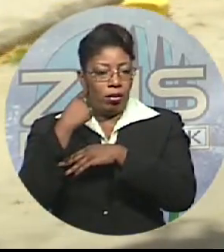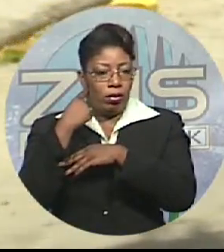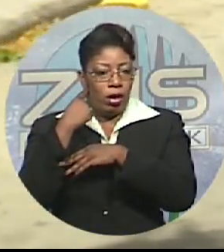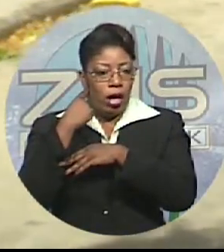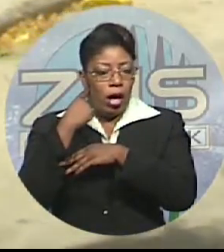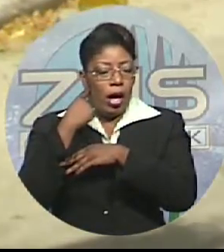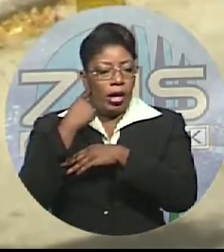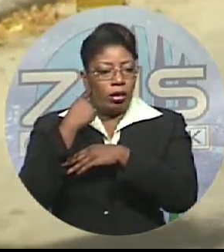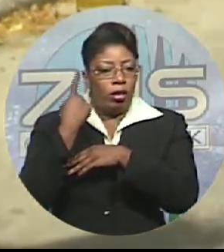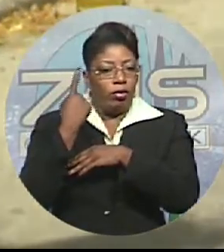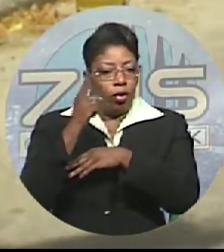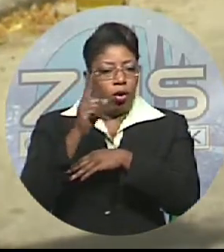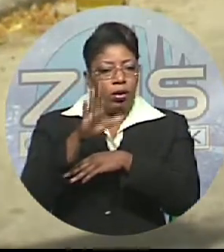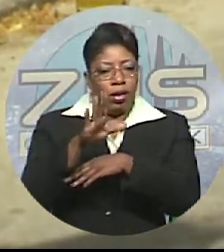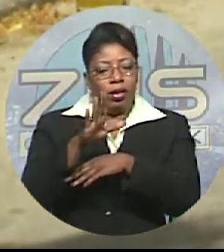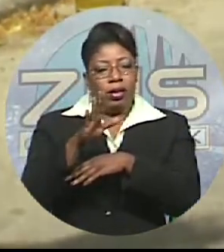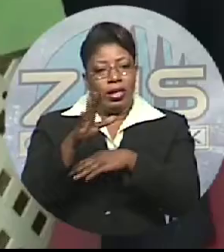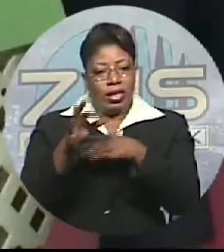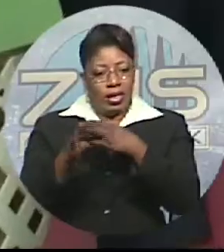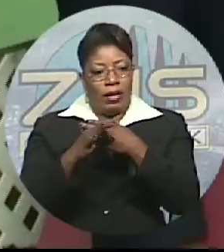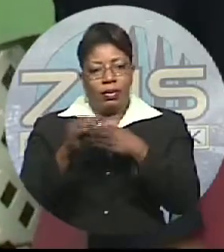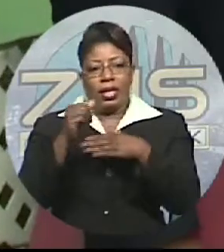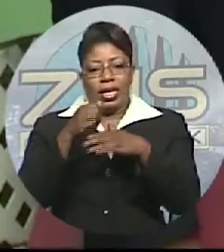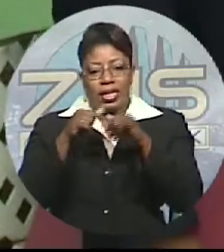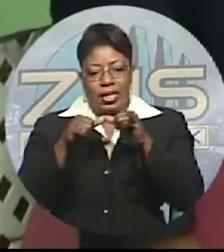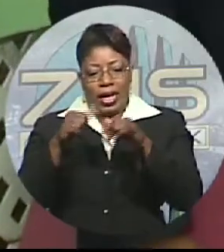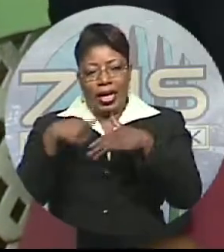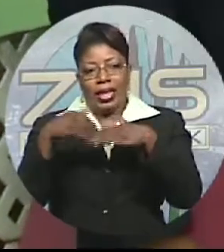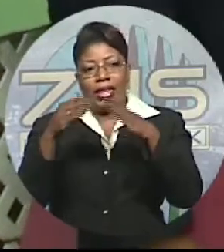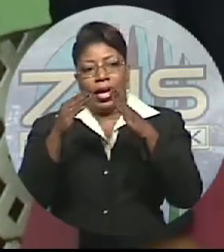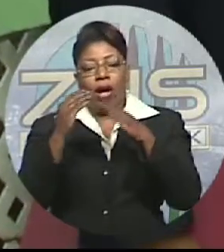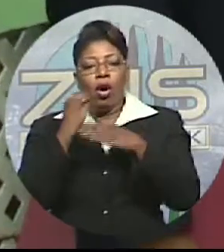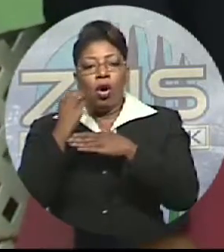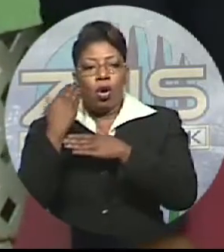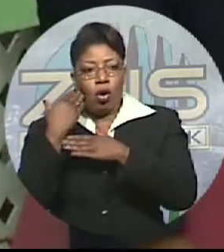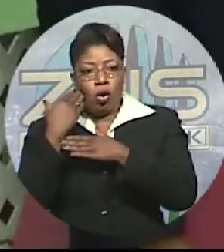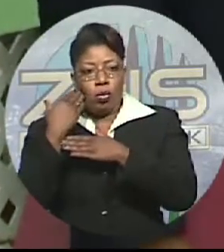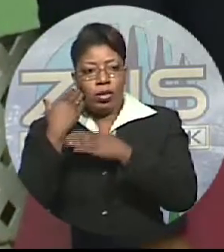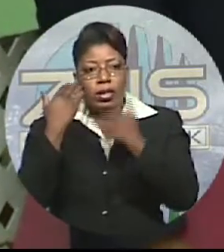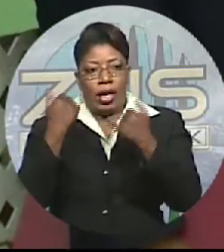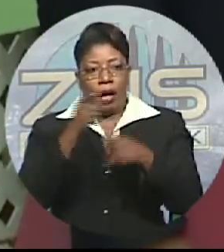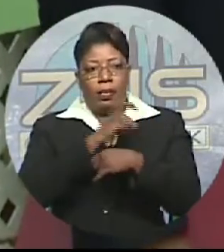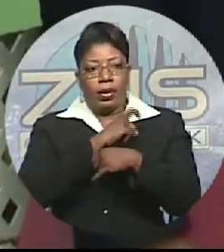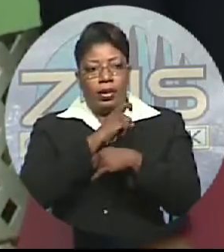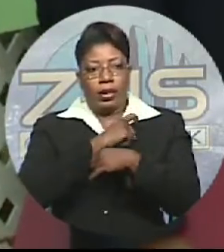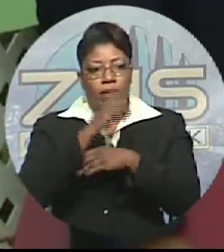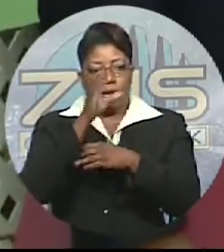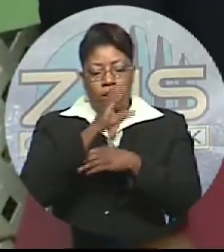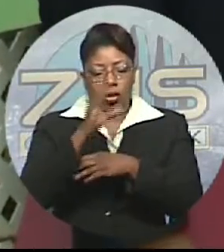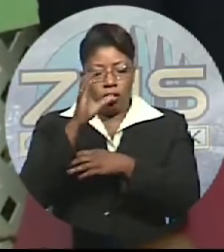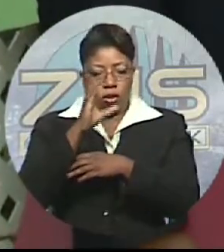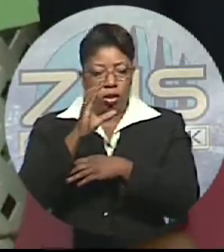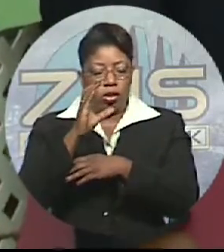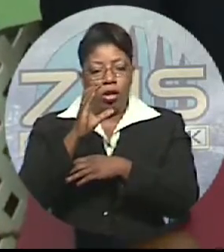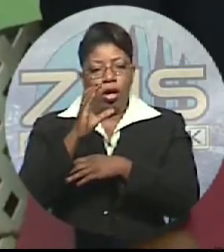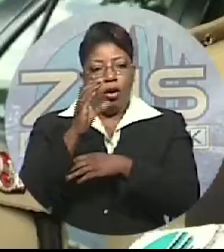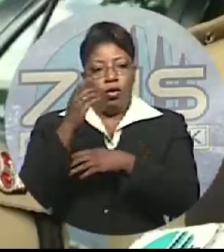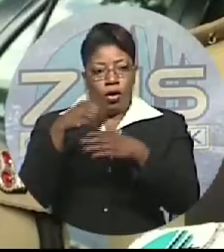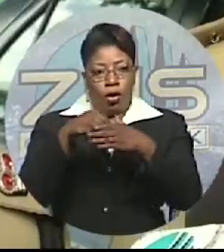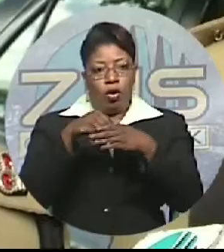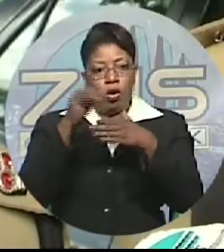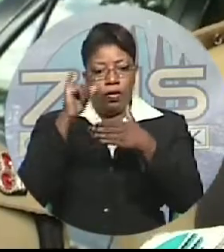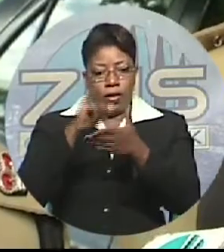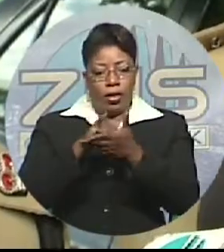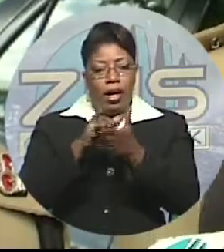their safety remained inside. Police have since launched an island-wide manhunt for the occupants of that vehicle.